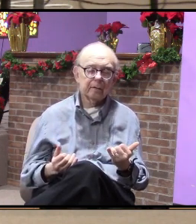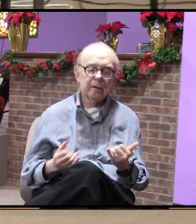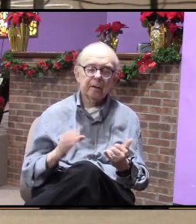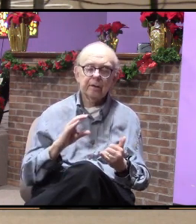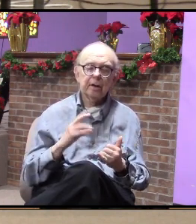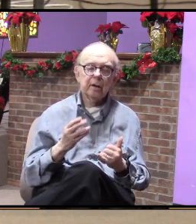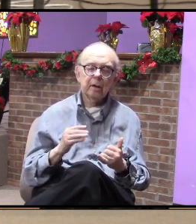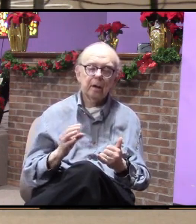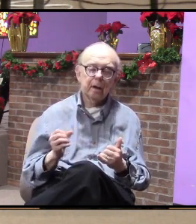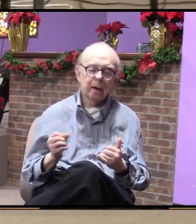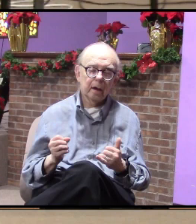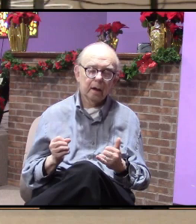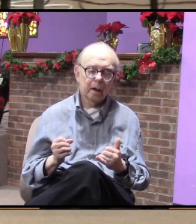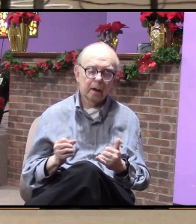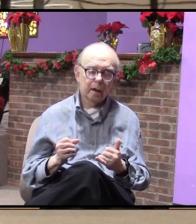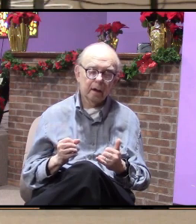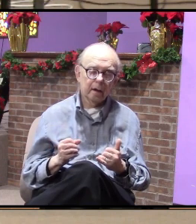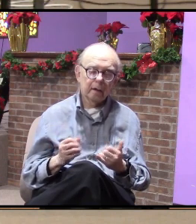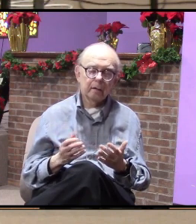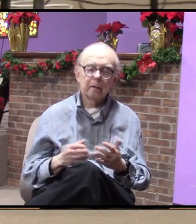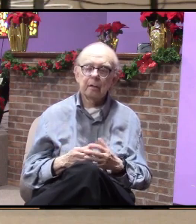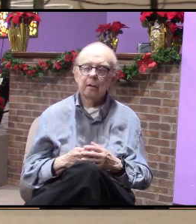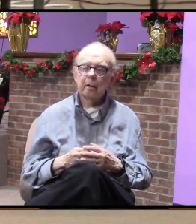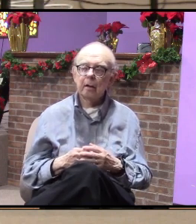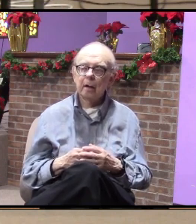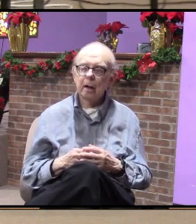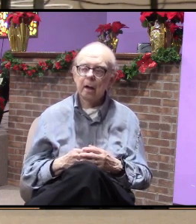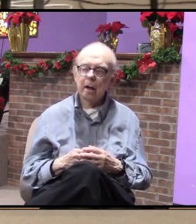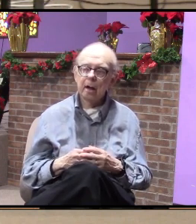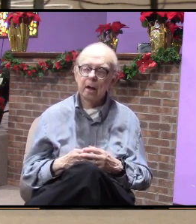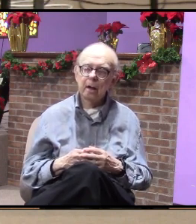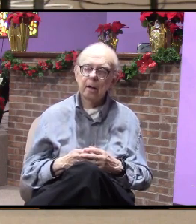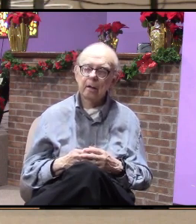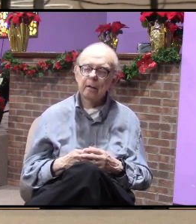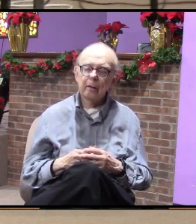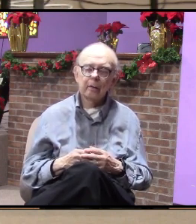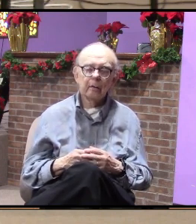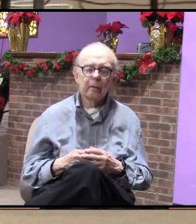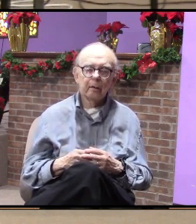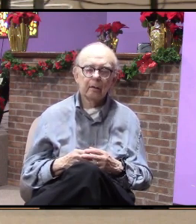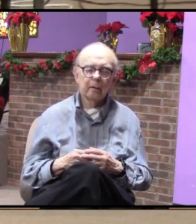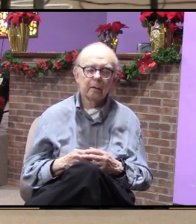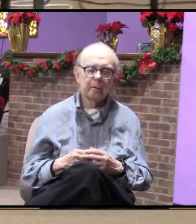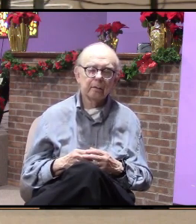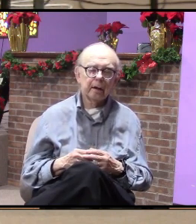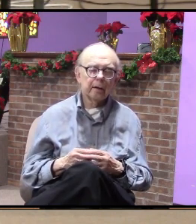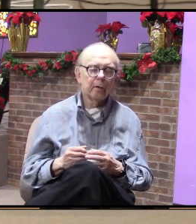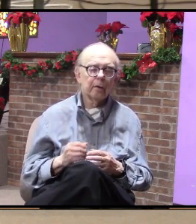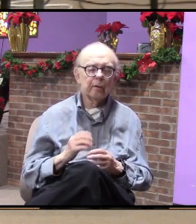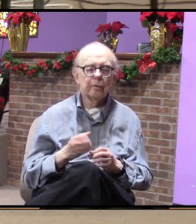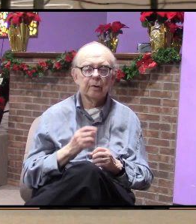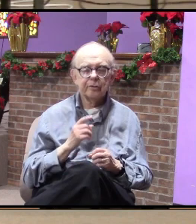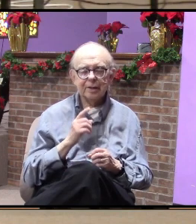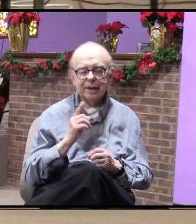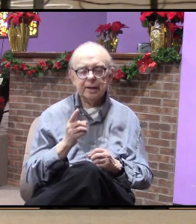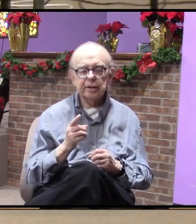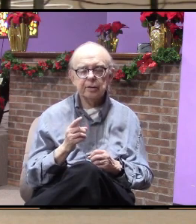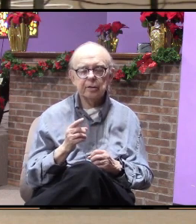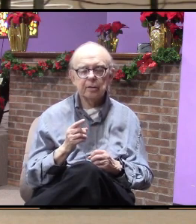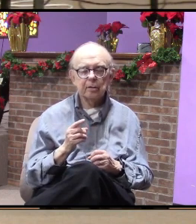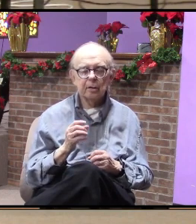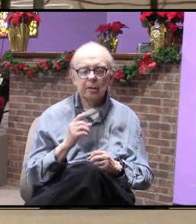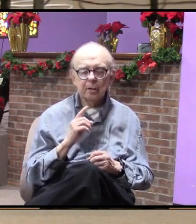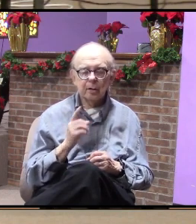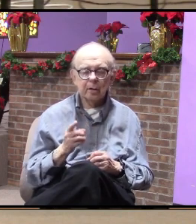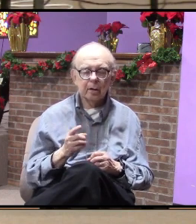Chaos. This isn't a Get Smart show. For some of you that have ever watched Get Smart, do you remember? He